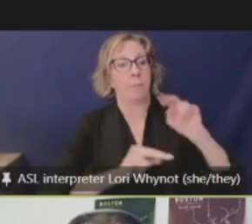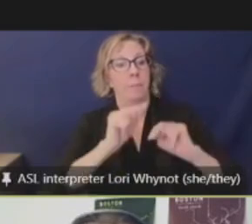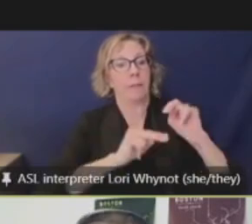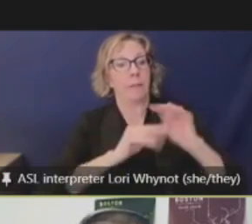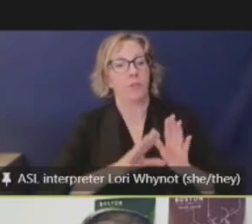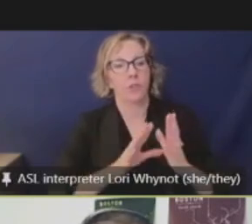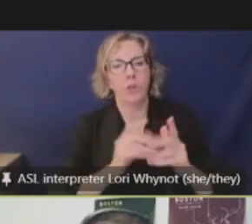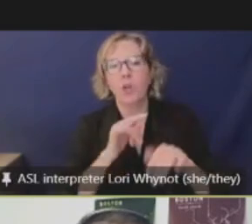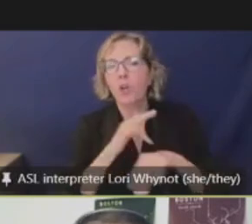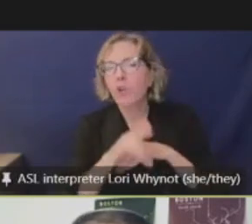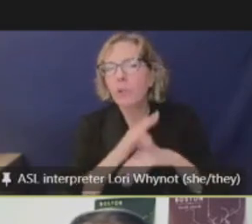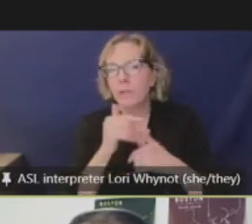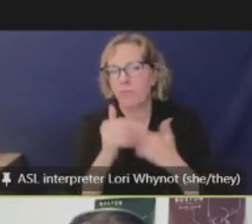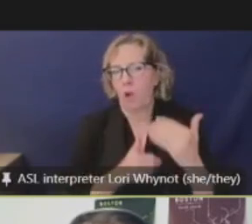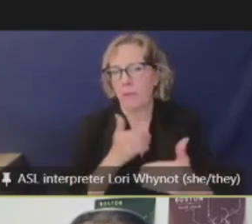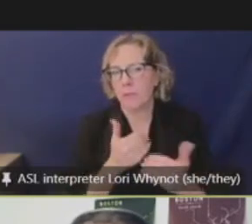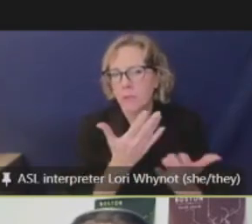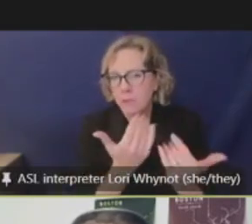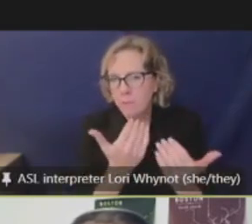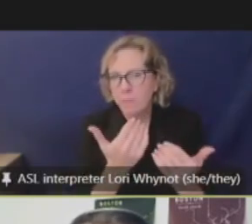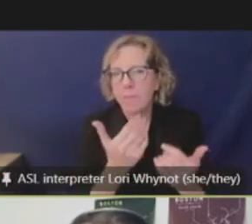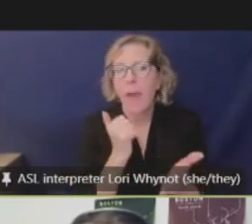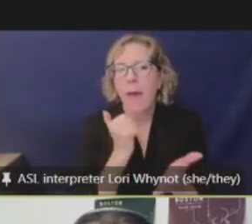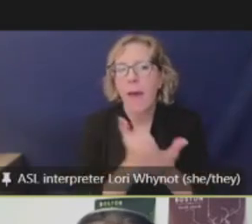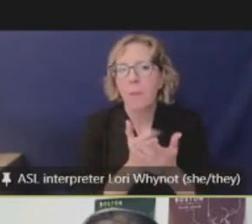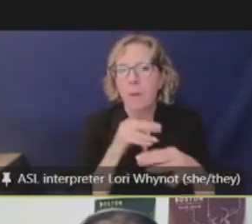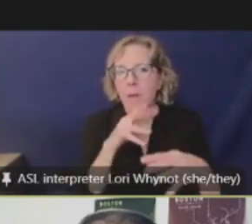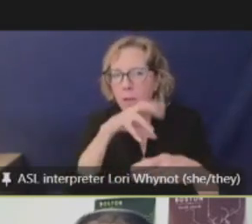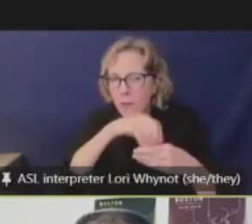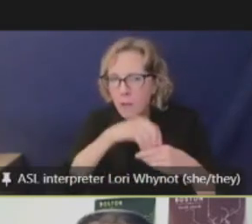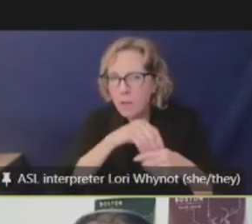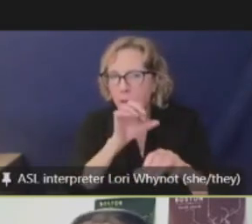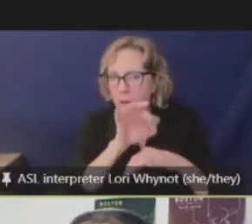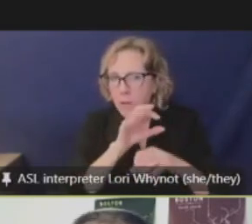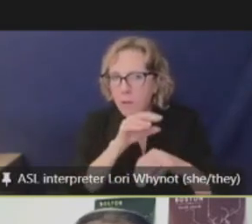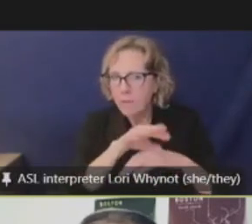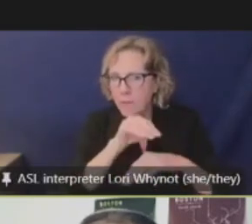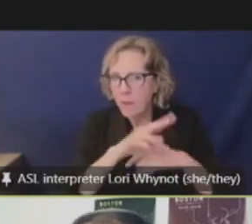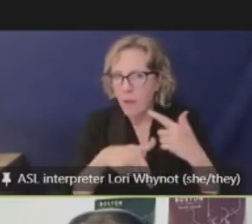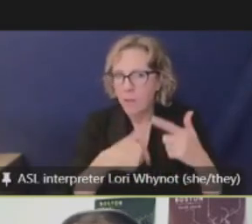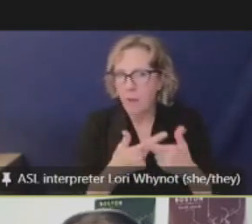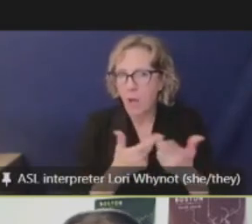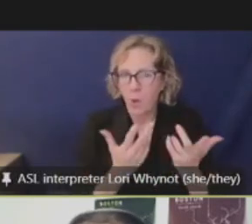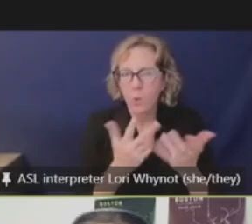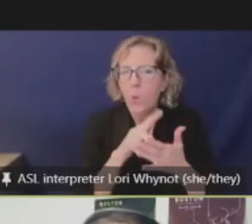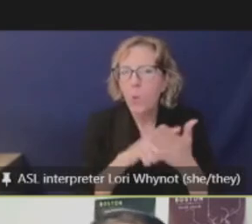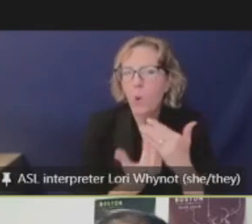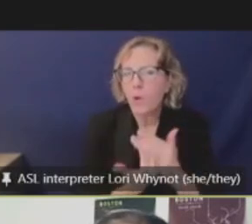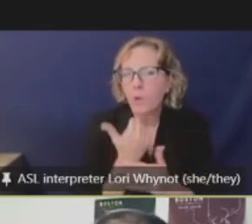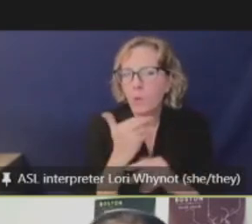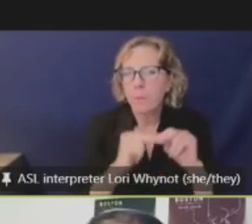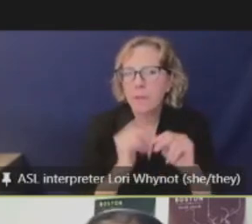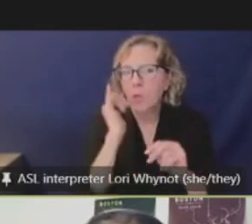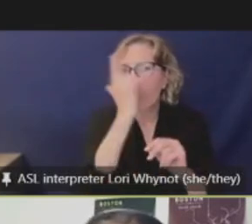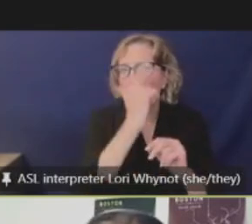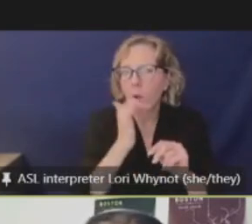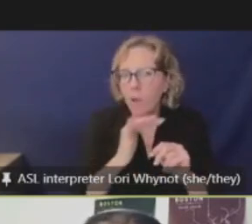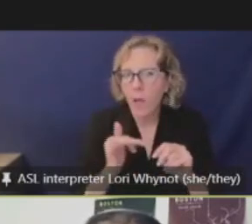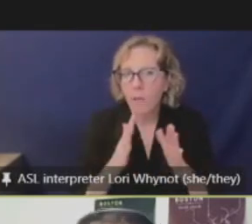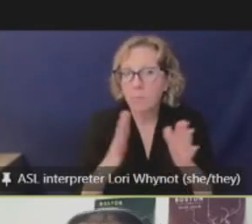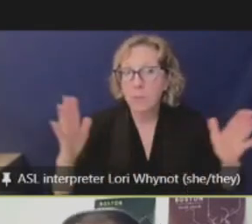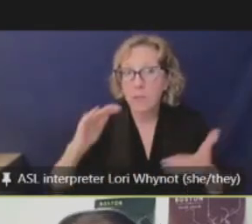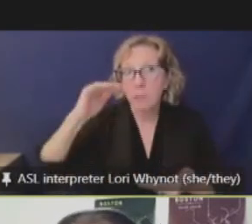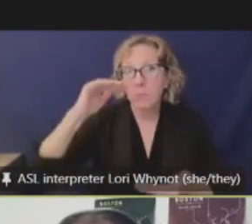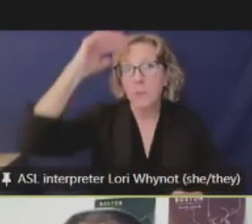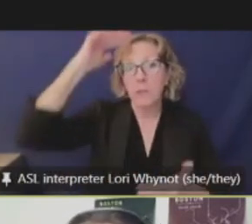shape the basics of the idea of the new building. So what does it look like? What size? What type of building is